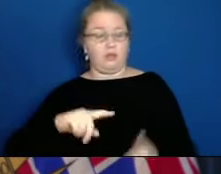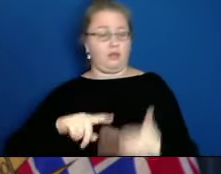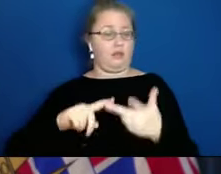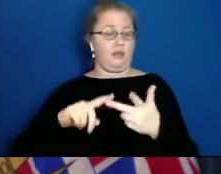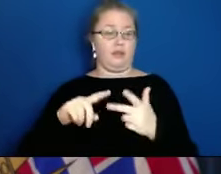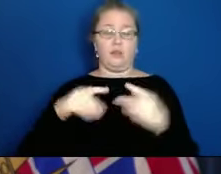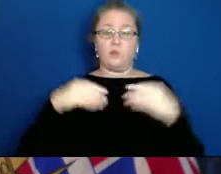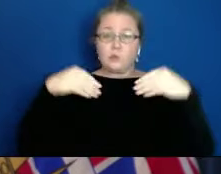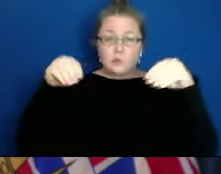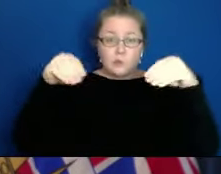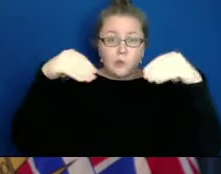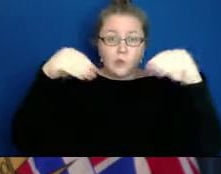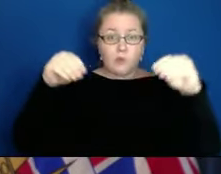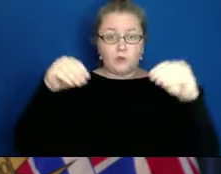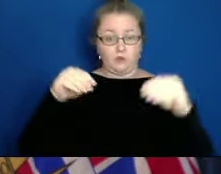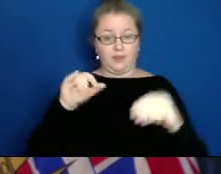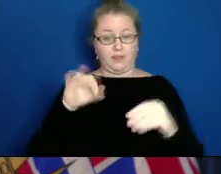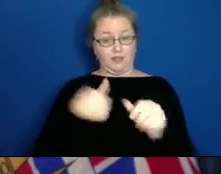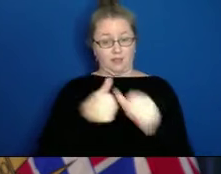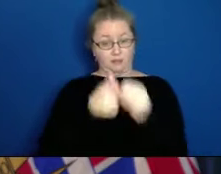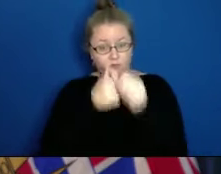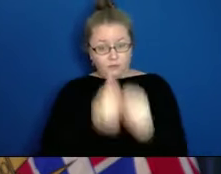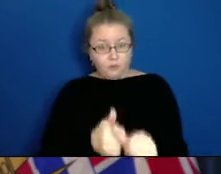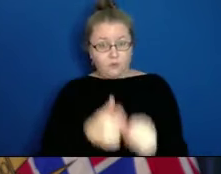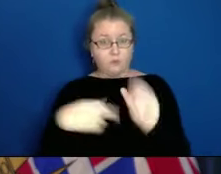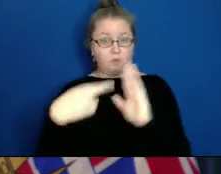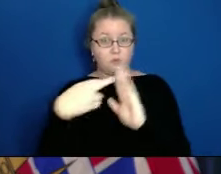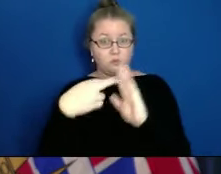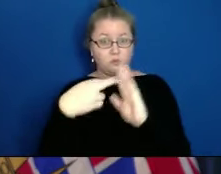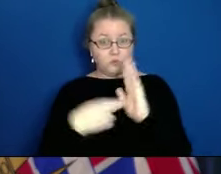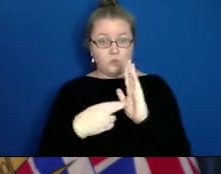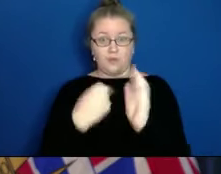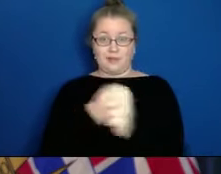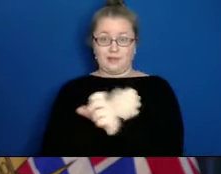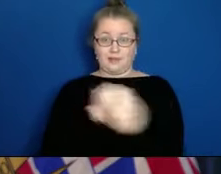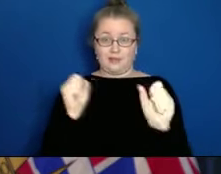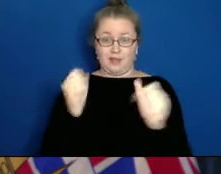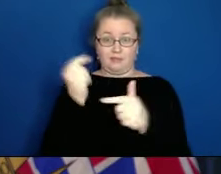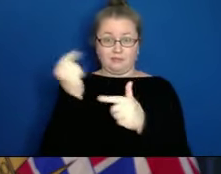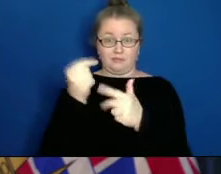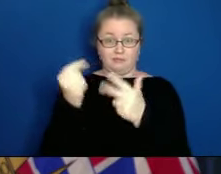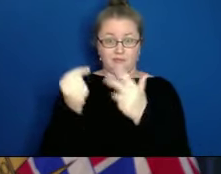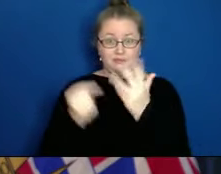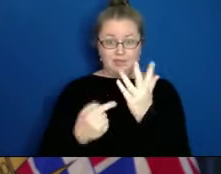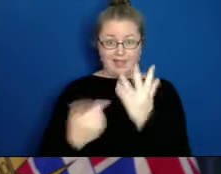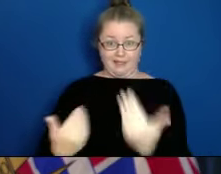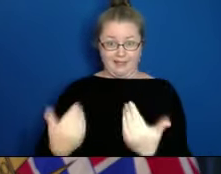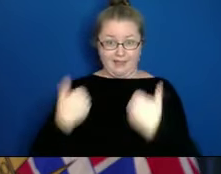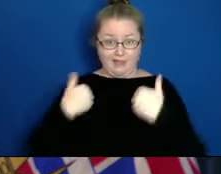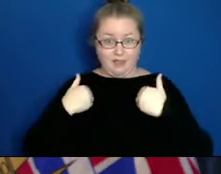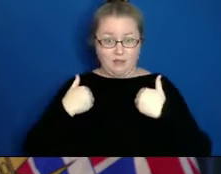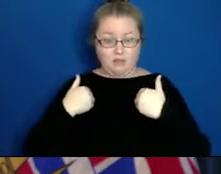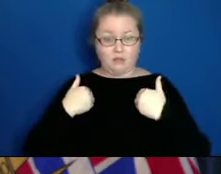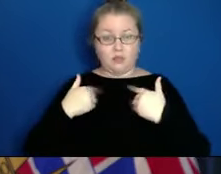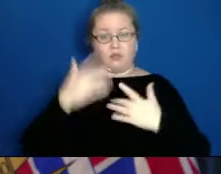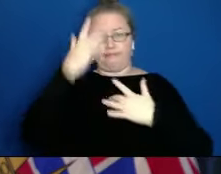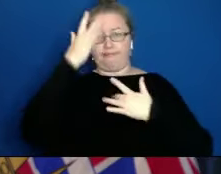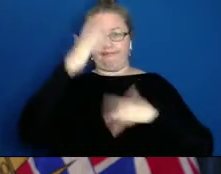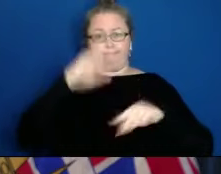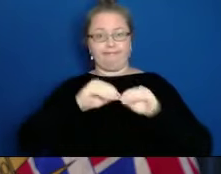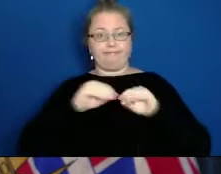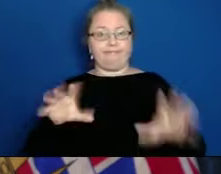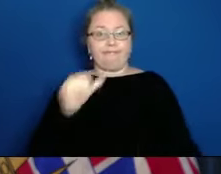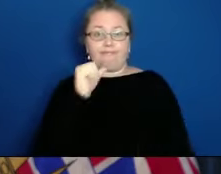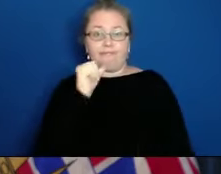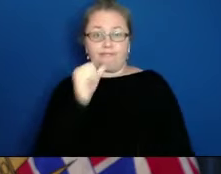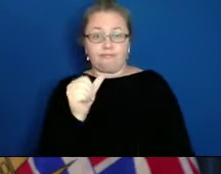when rules are followed and when safety measures are in place, we're not seeing transmission of this virus. And we see that as